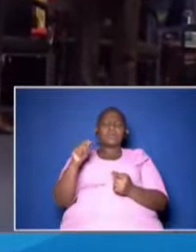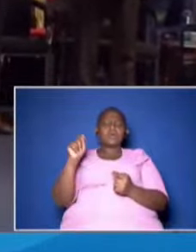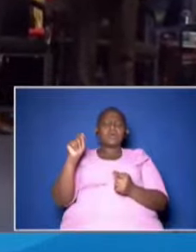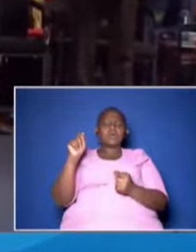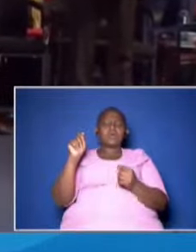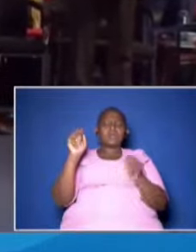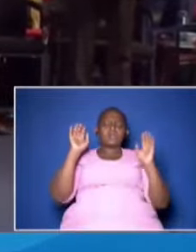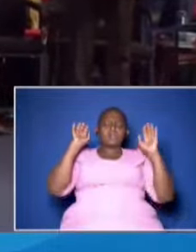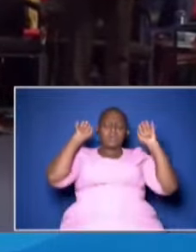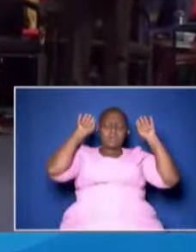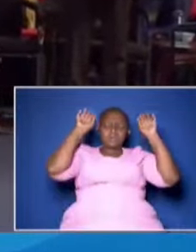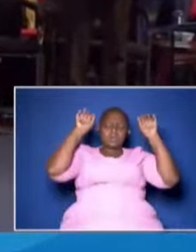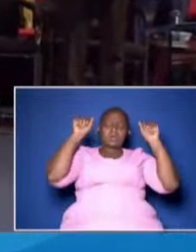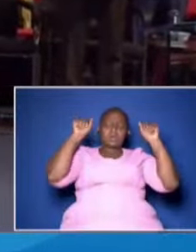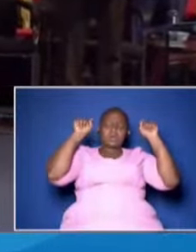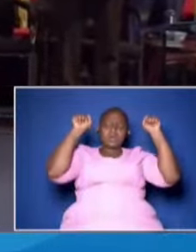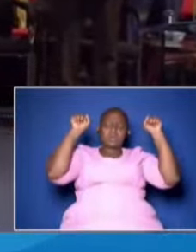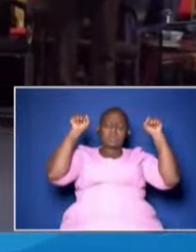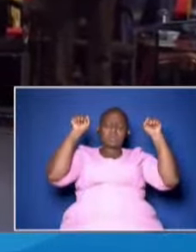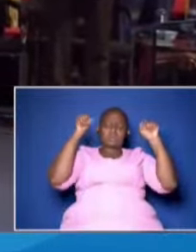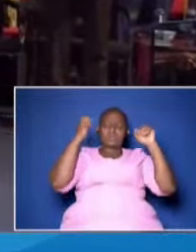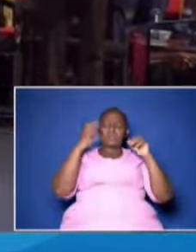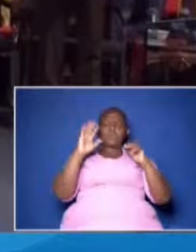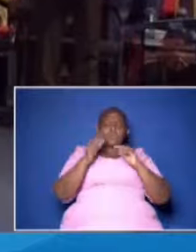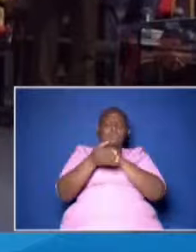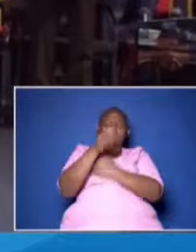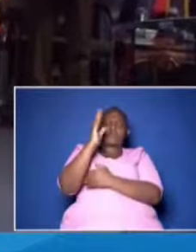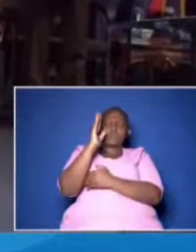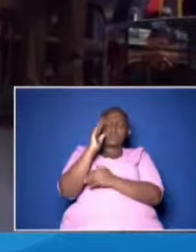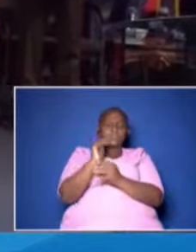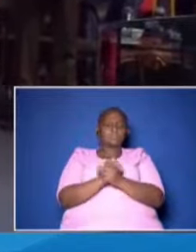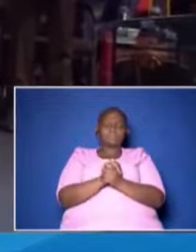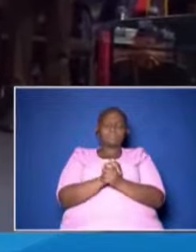lamb glory to the Lamb of God